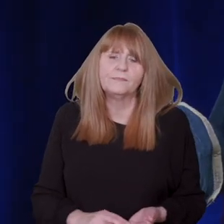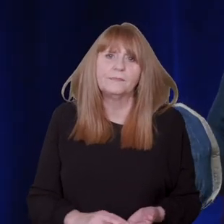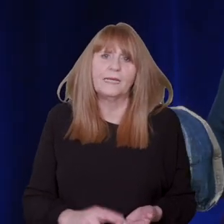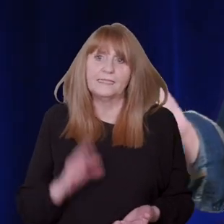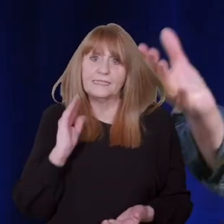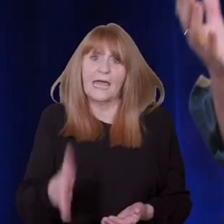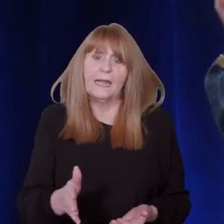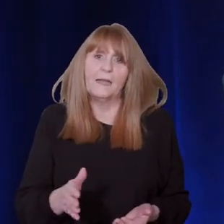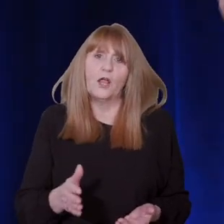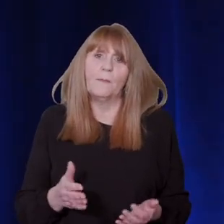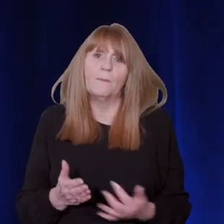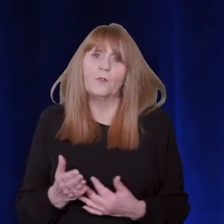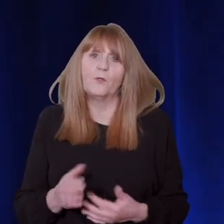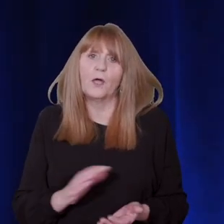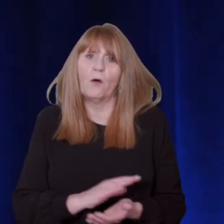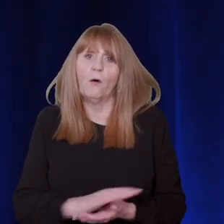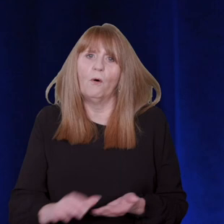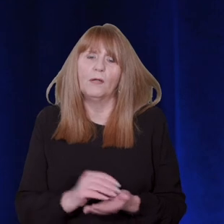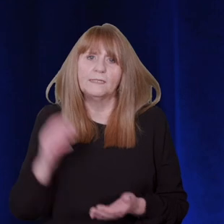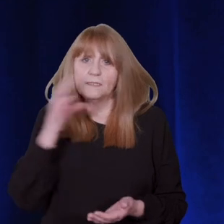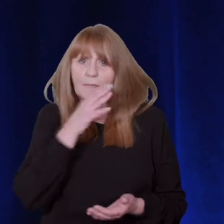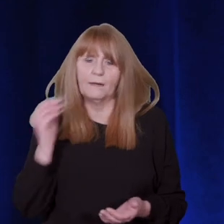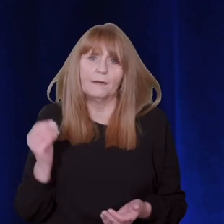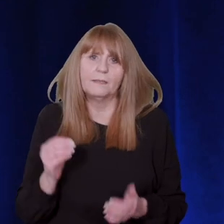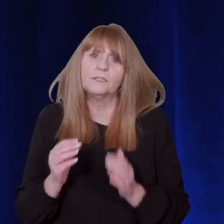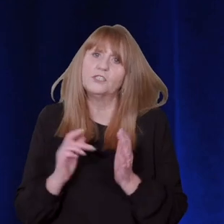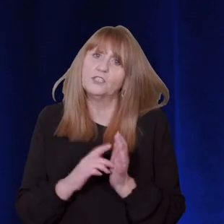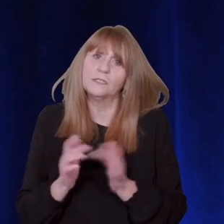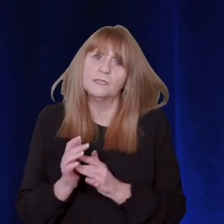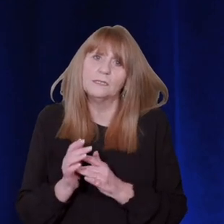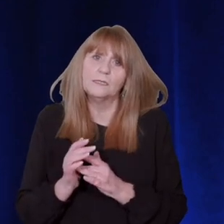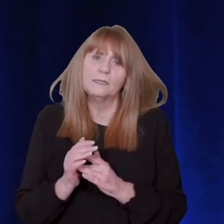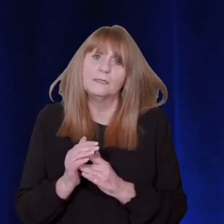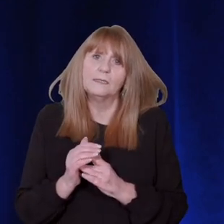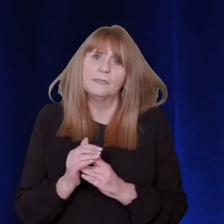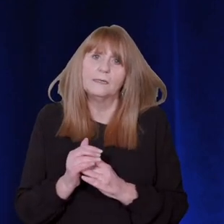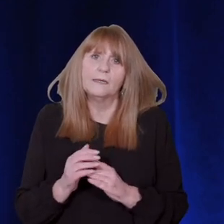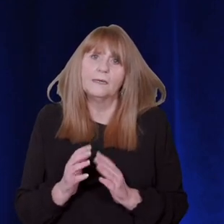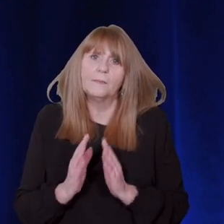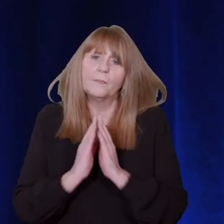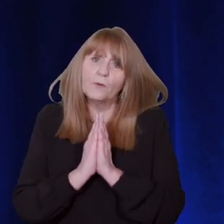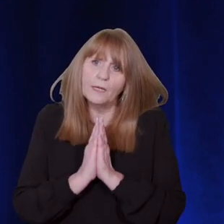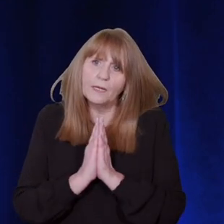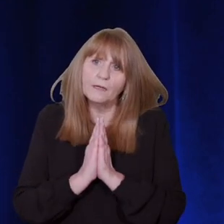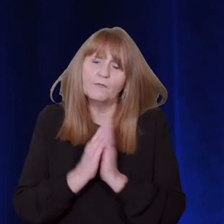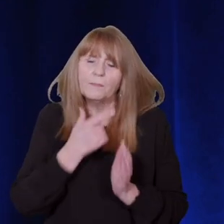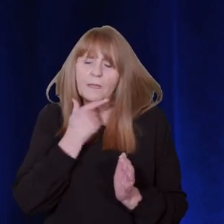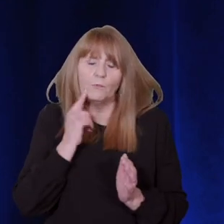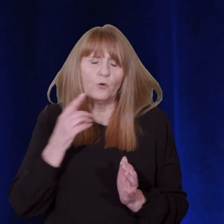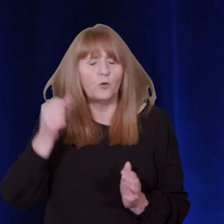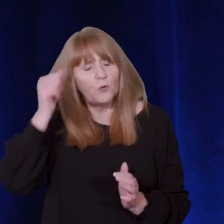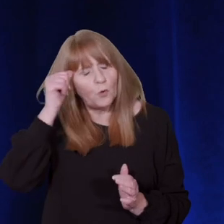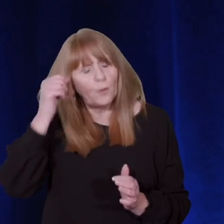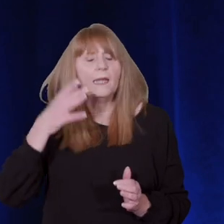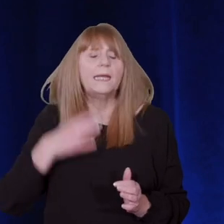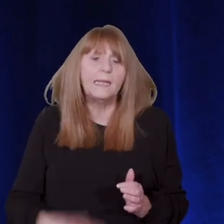Jesus' name for everyone watching today who knows they need to be filled with the Holy Spirit. Lord, in the name of Jesus,